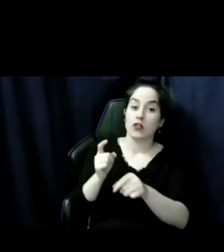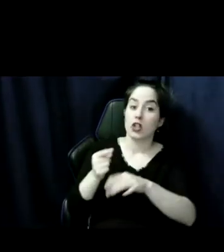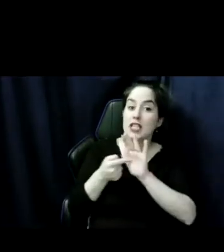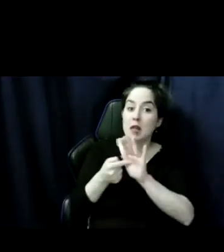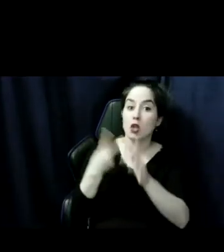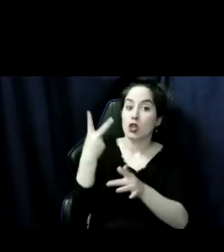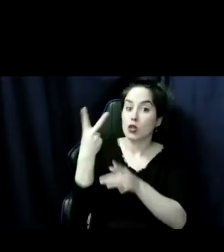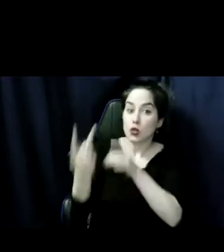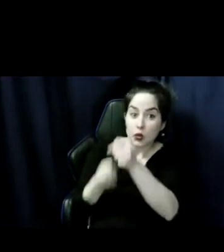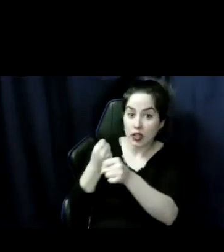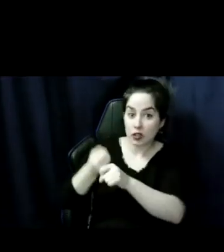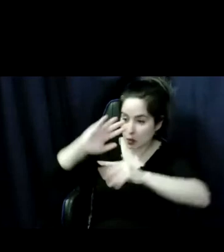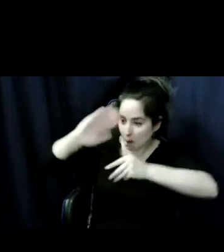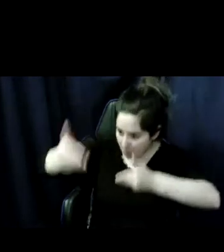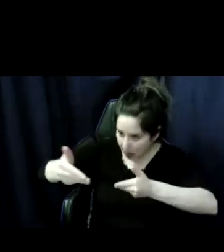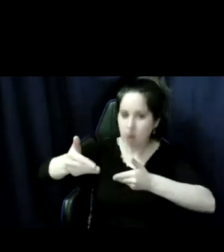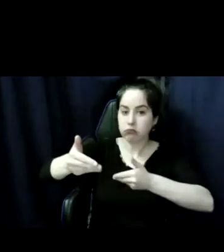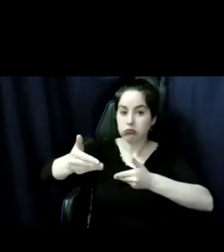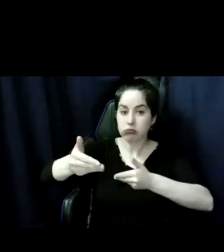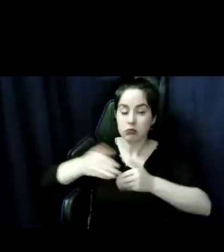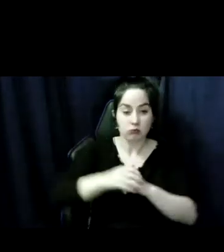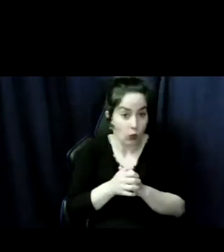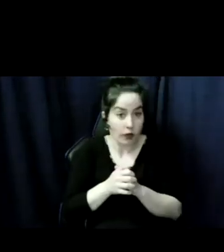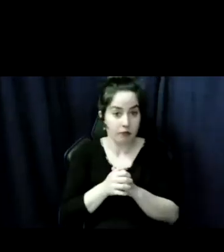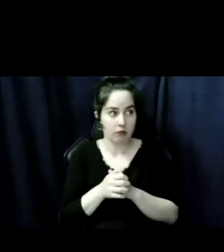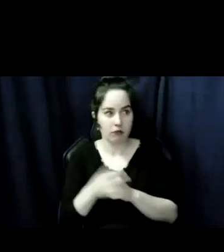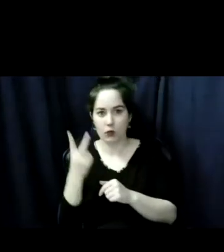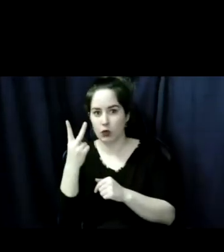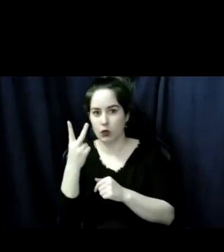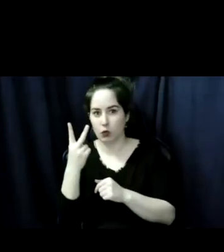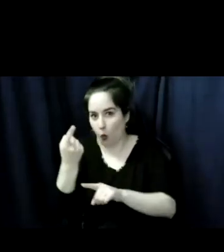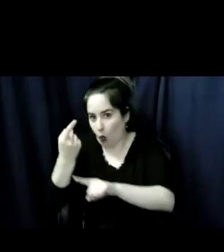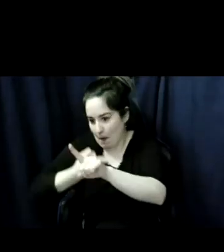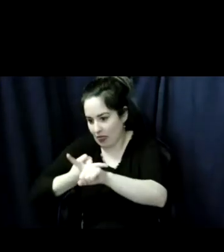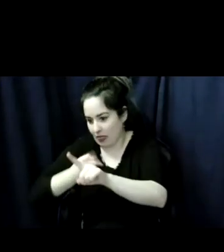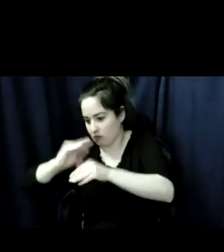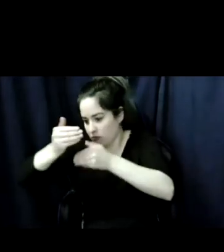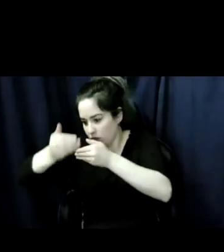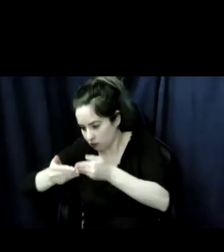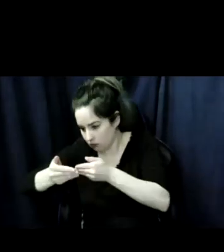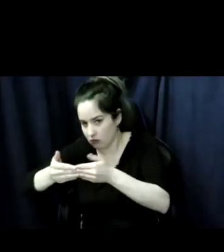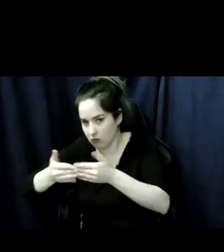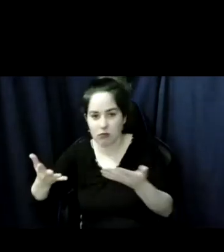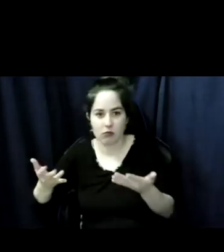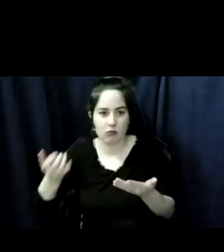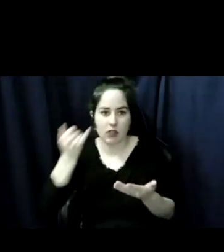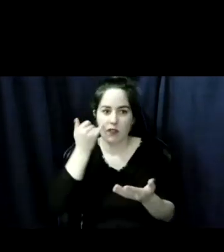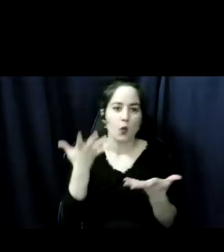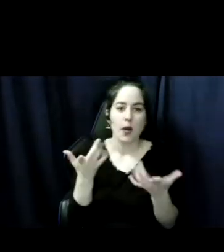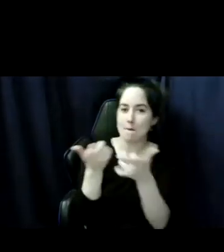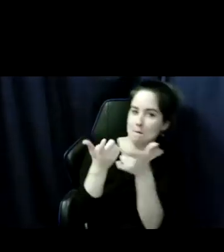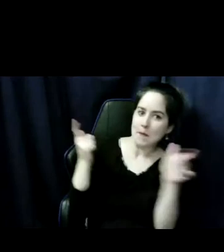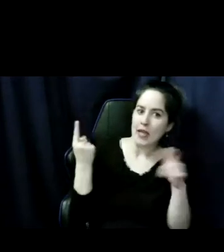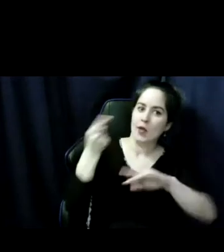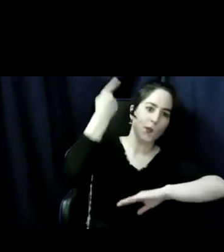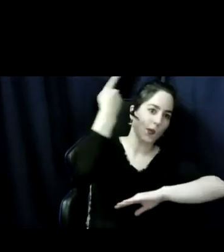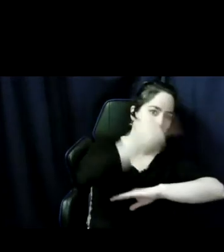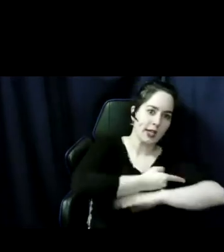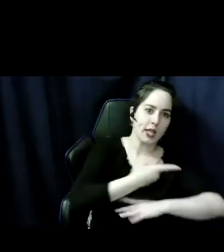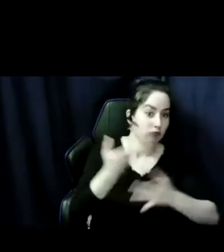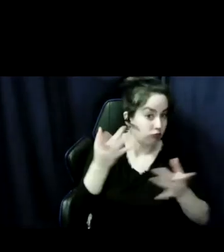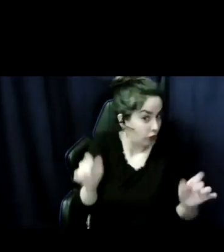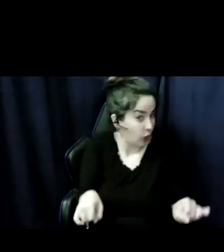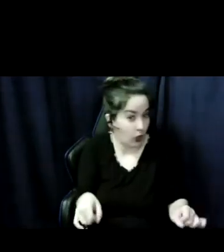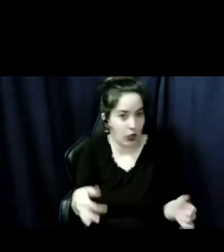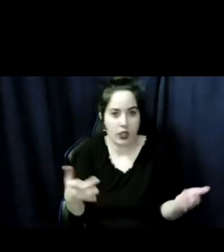wanted to have something up for a month, you could do that. If you I wanted would to take do that something back. big on a daytime, one day, you could do that. That's fine.